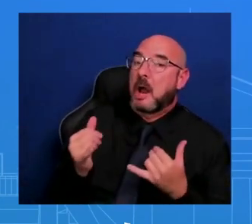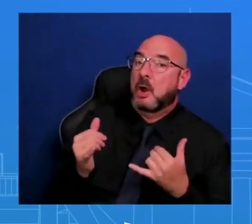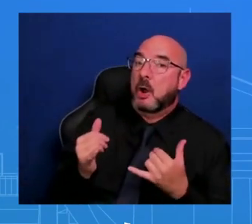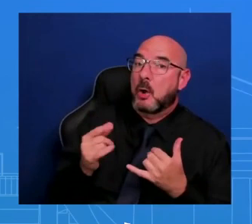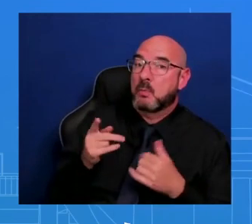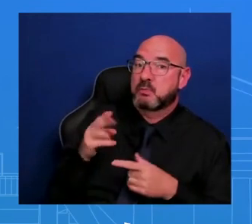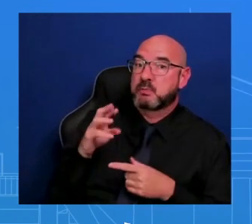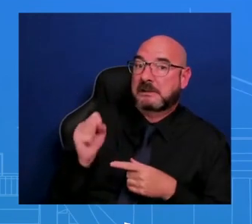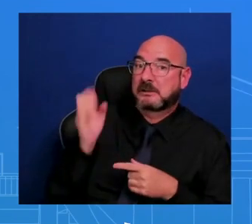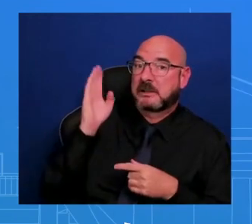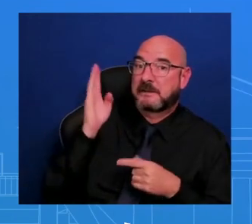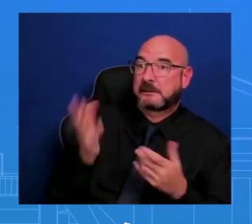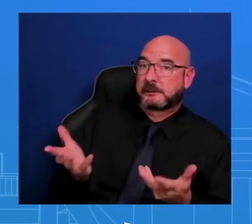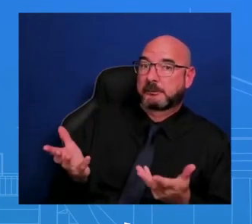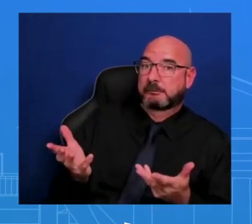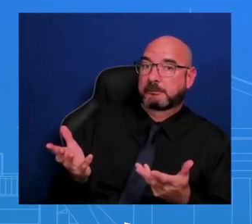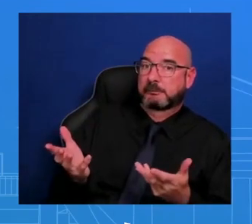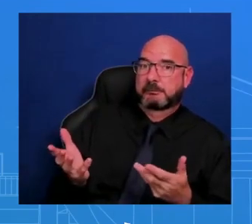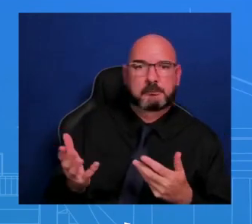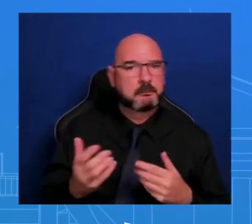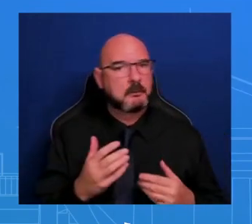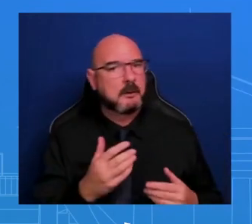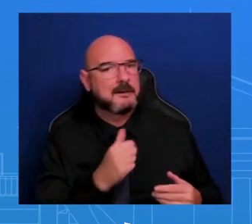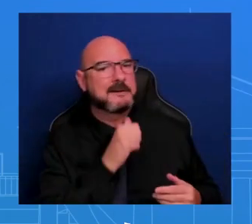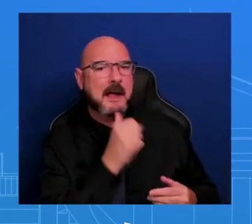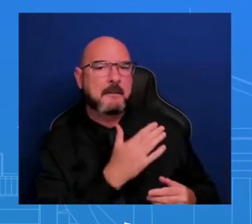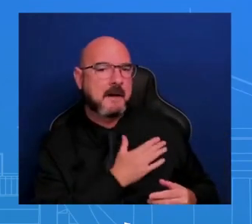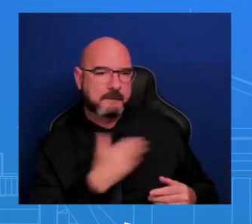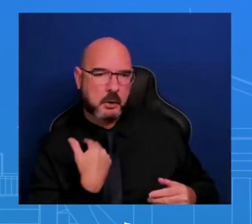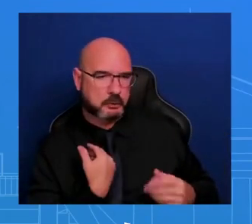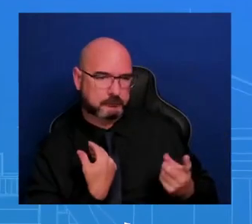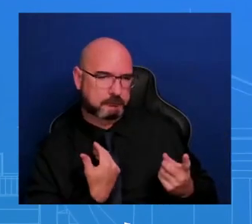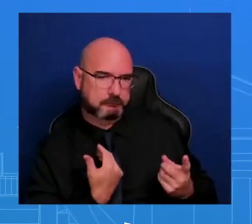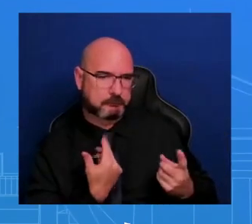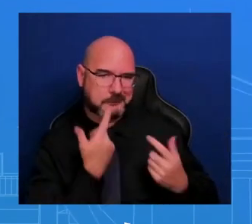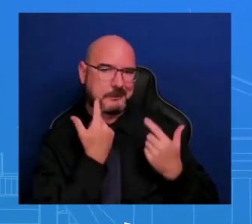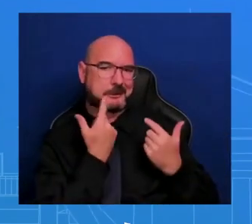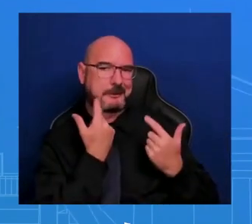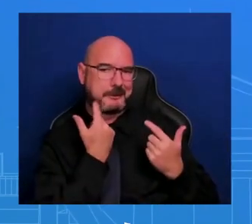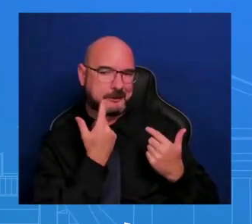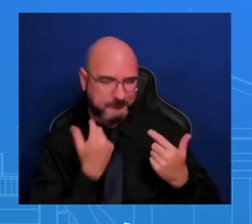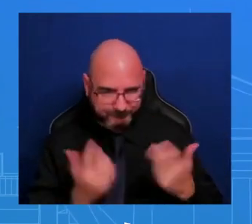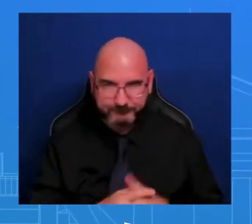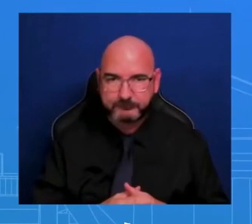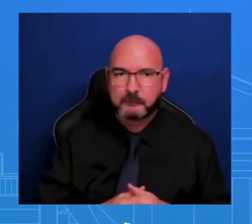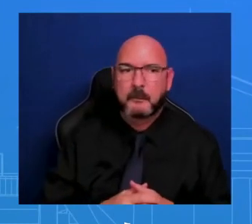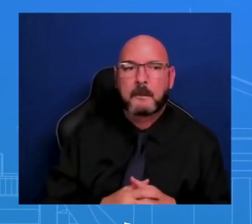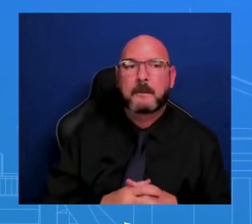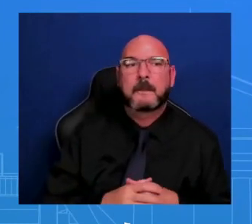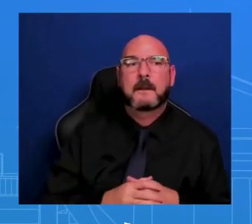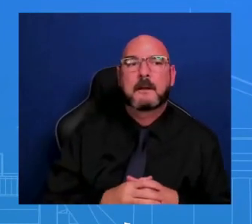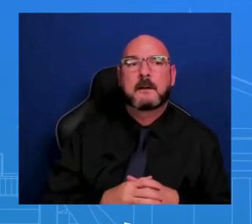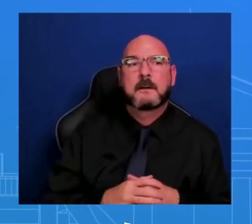natural science thing is delayed. It's true. Good move. It is true.